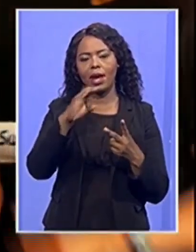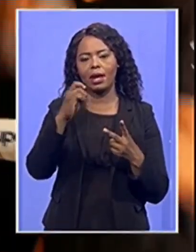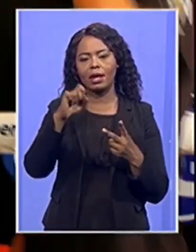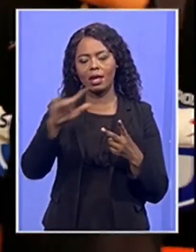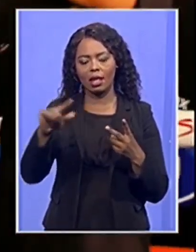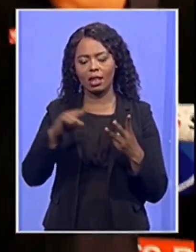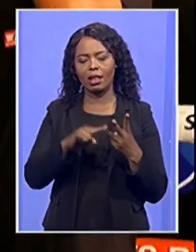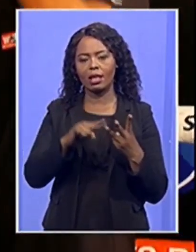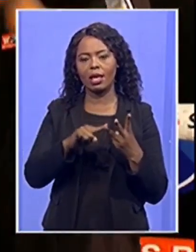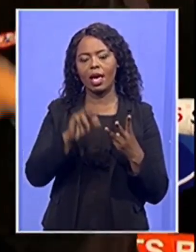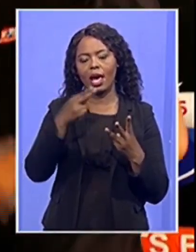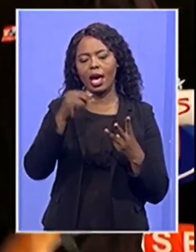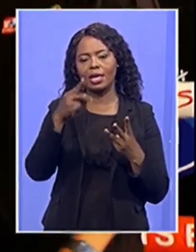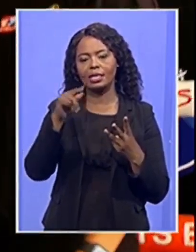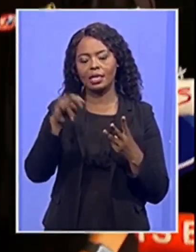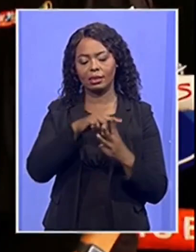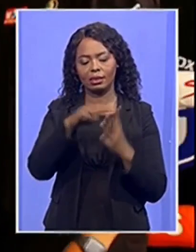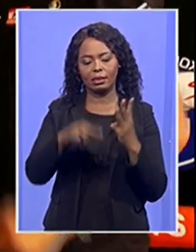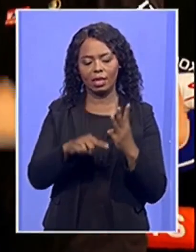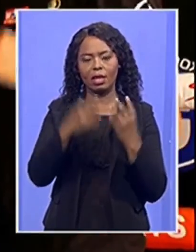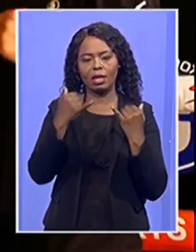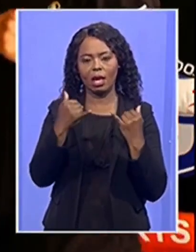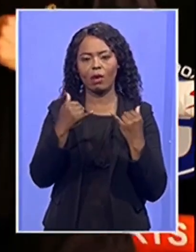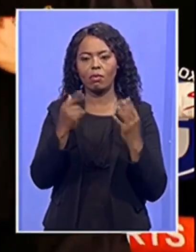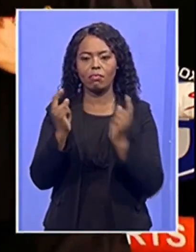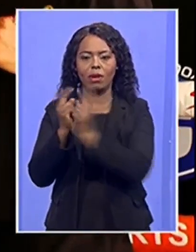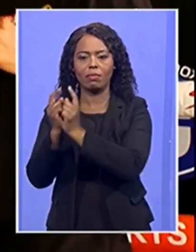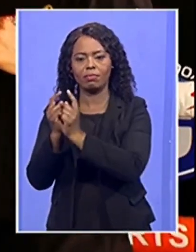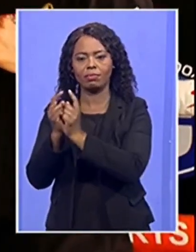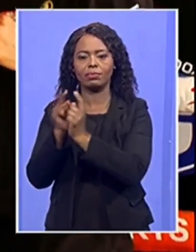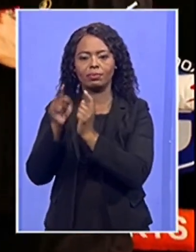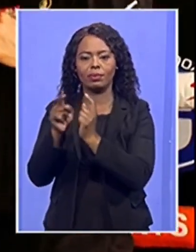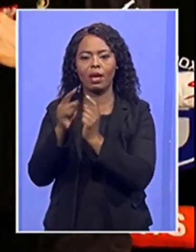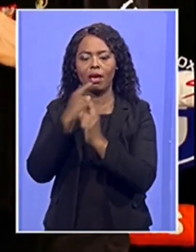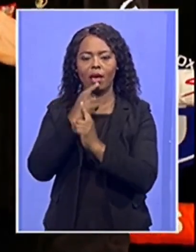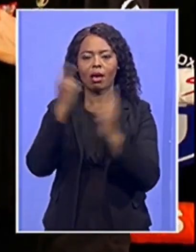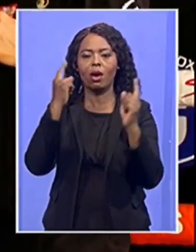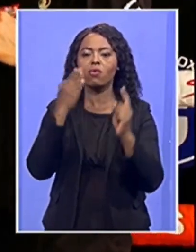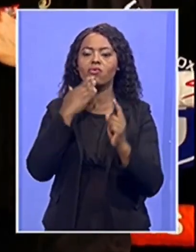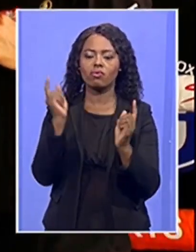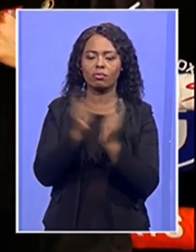le Greehard Taisi bao baphephetsi ba bona ba tlong ho phatlalatswa haufinyana.